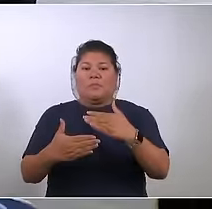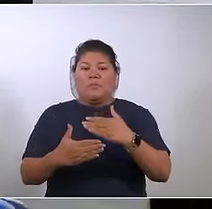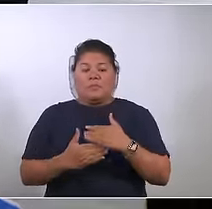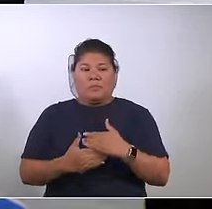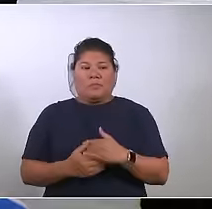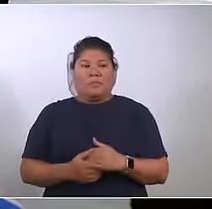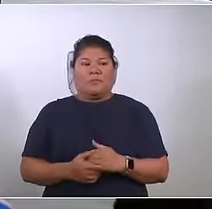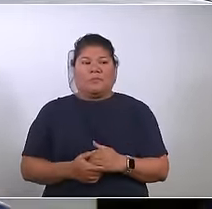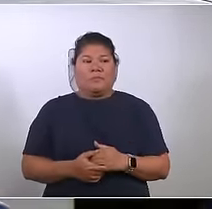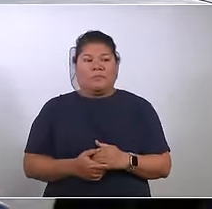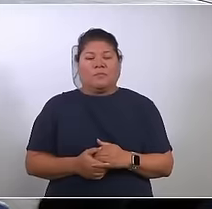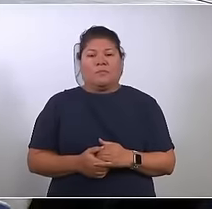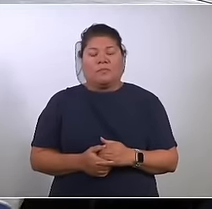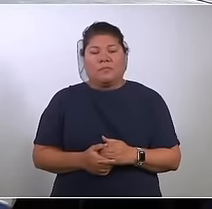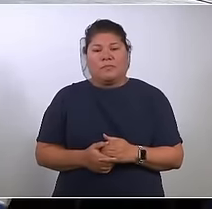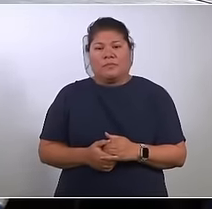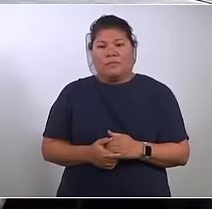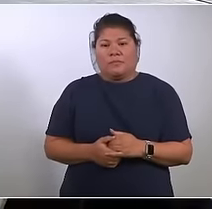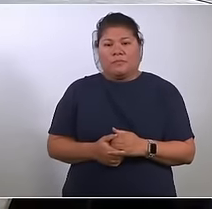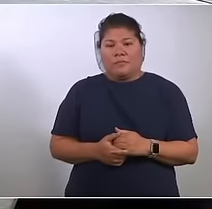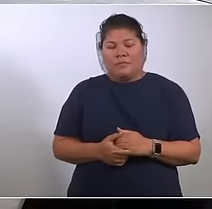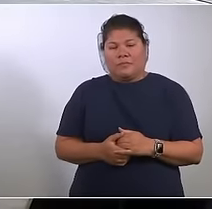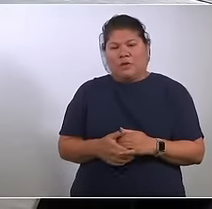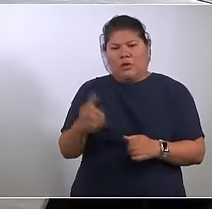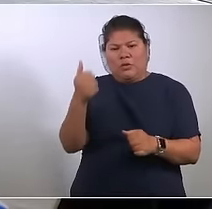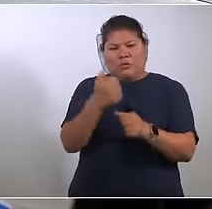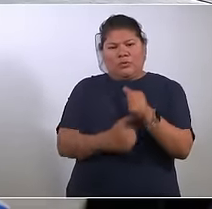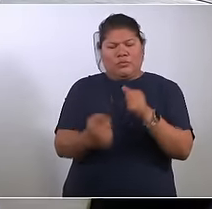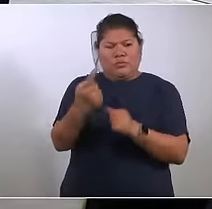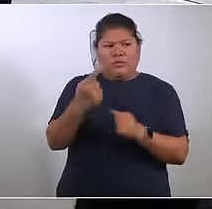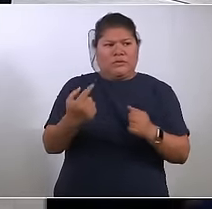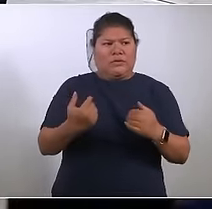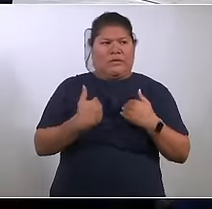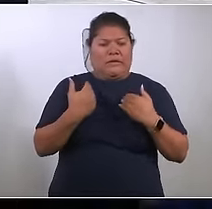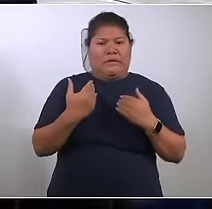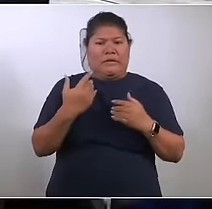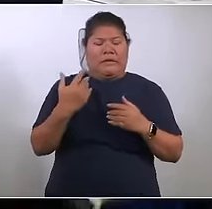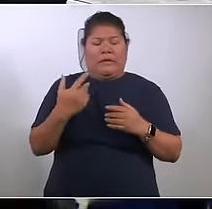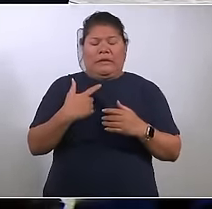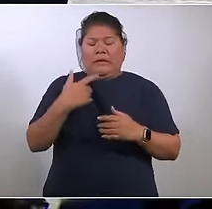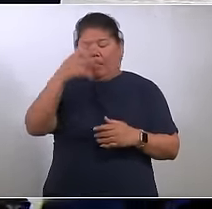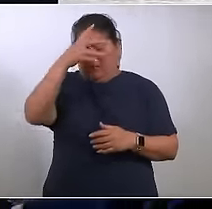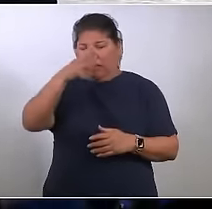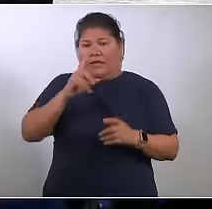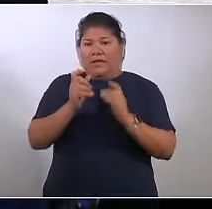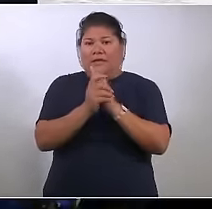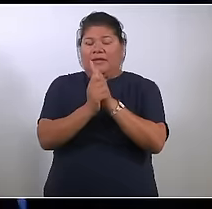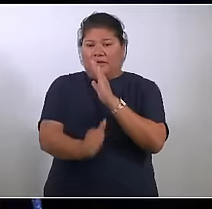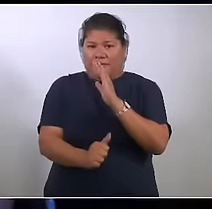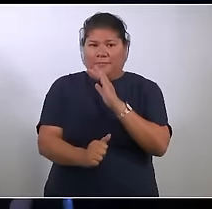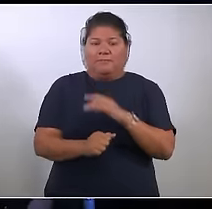breathe, que respirara. To every young gifted man and woman. A